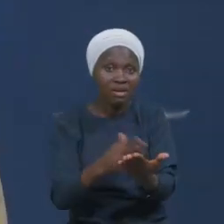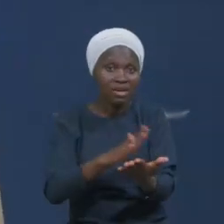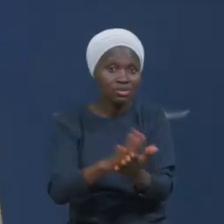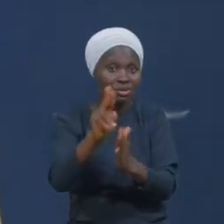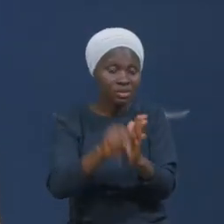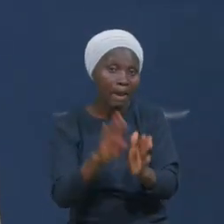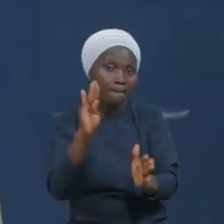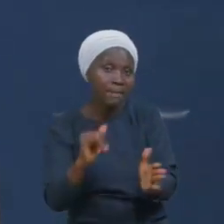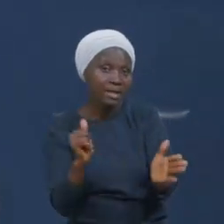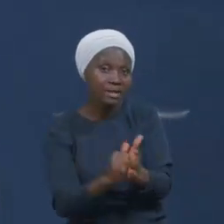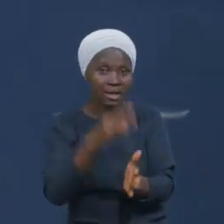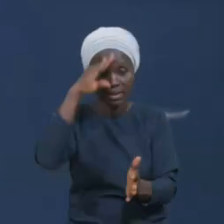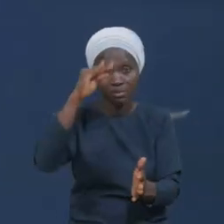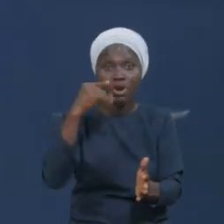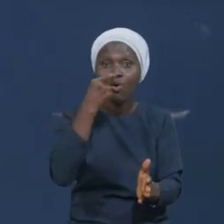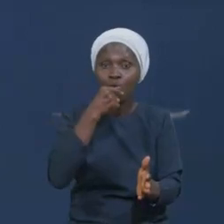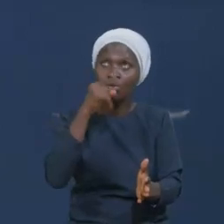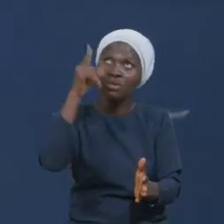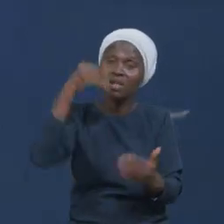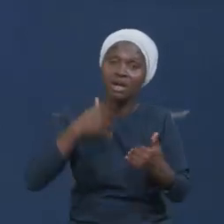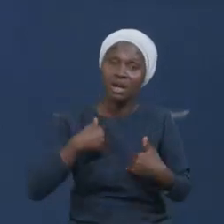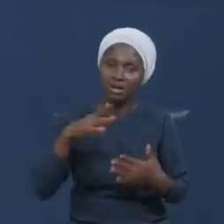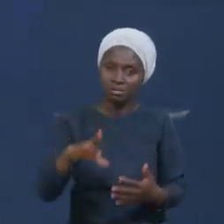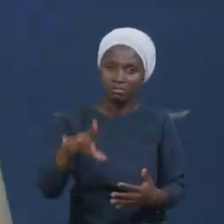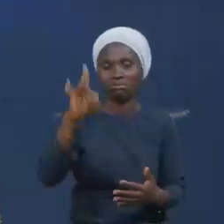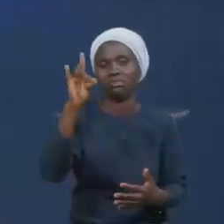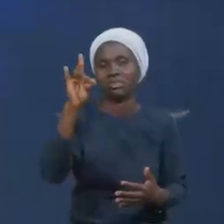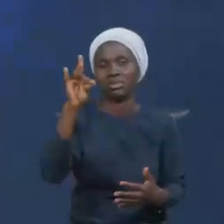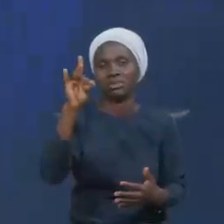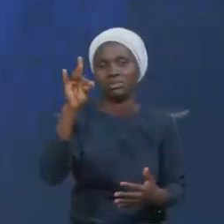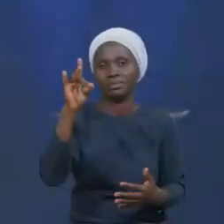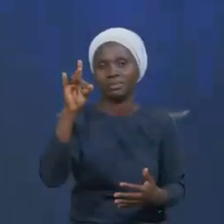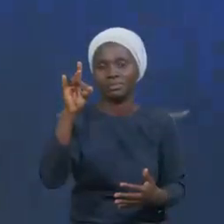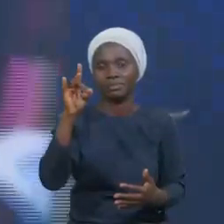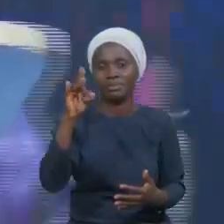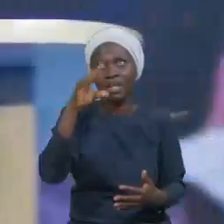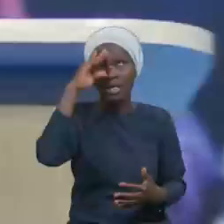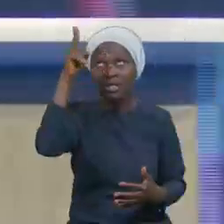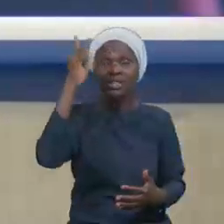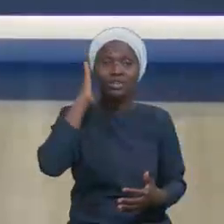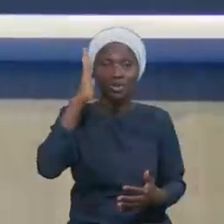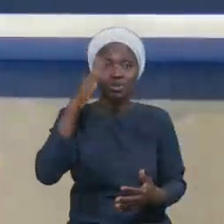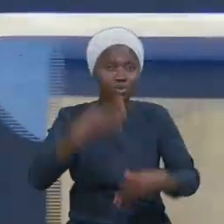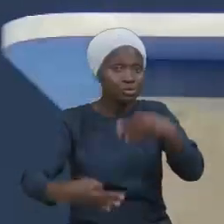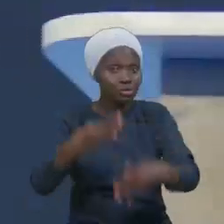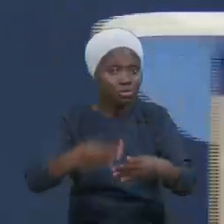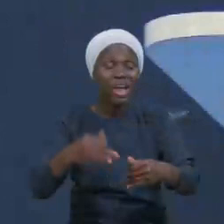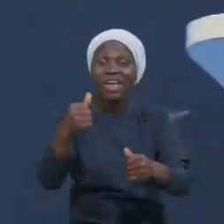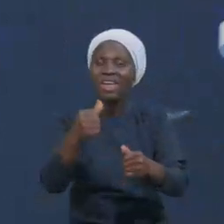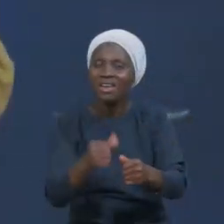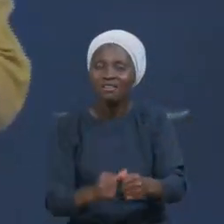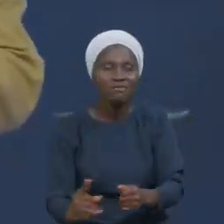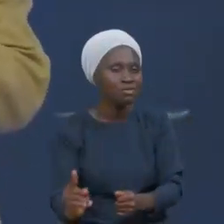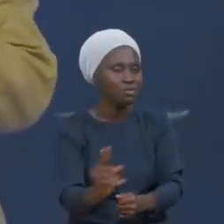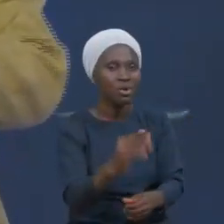he hath ordained. He will judge everyone in the world